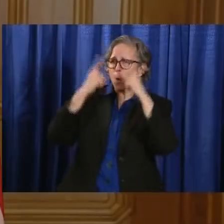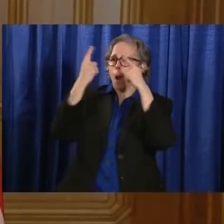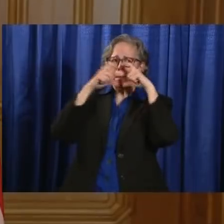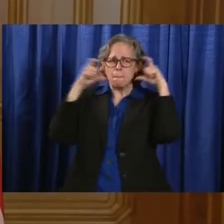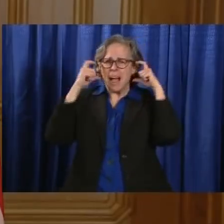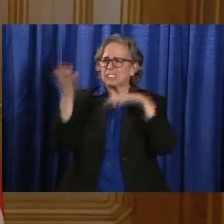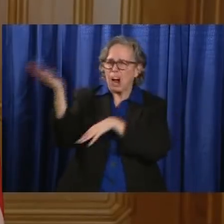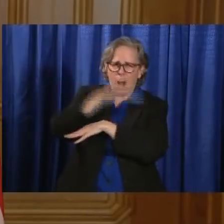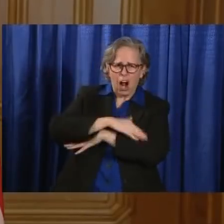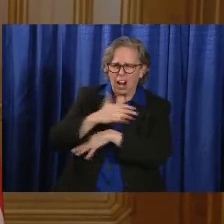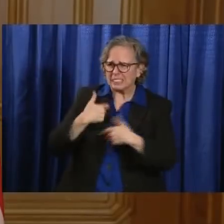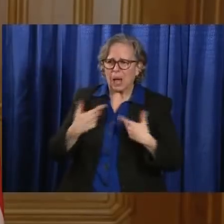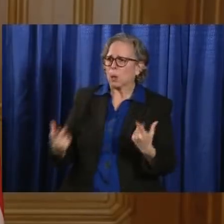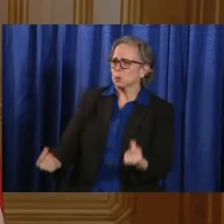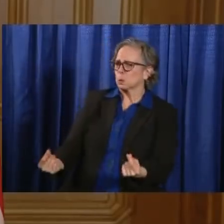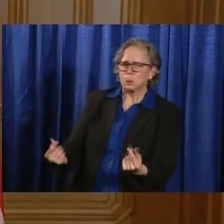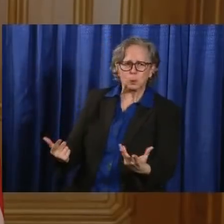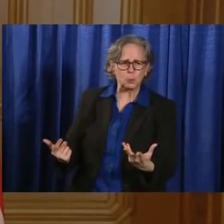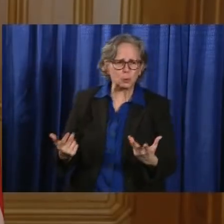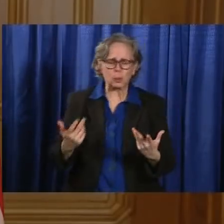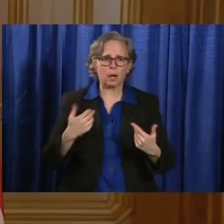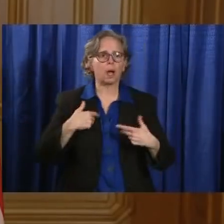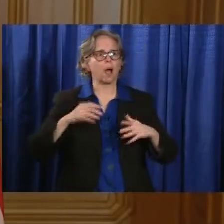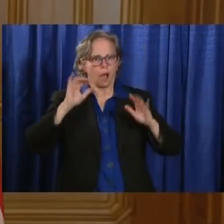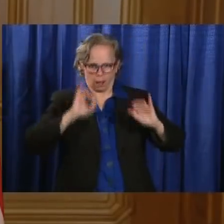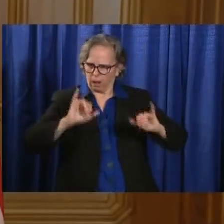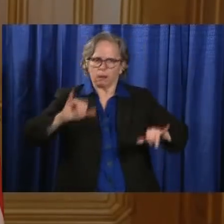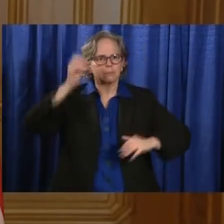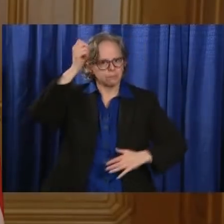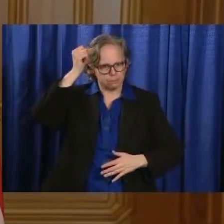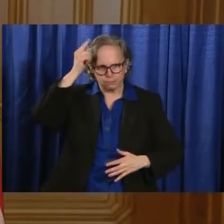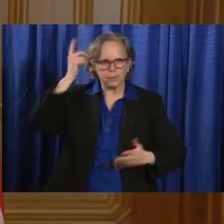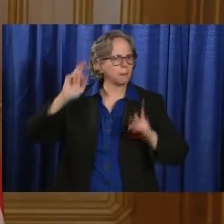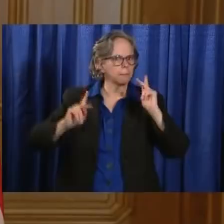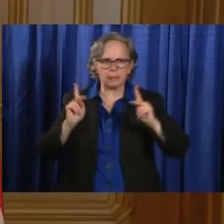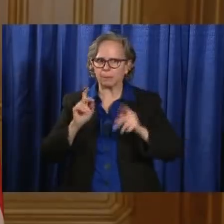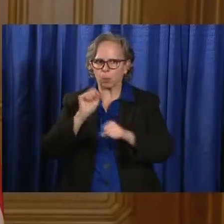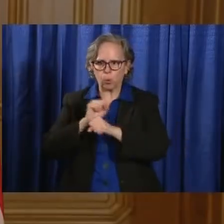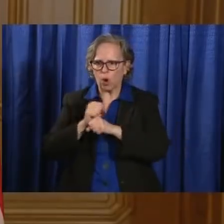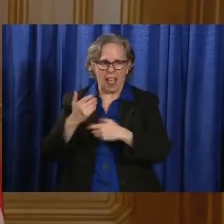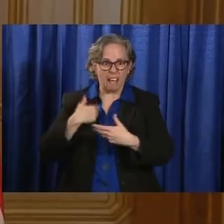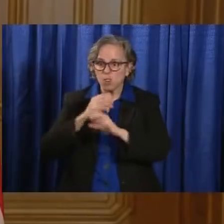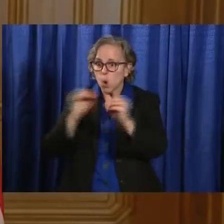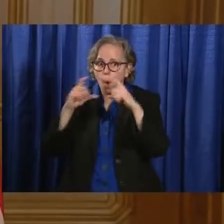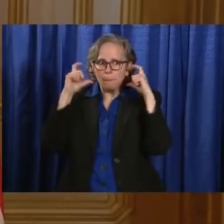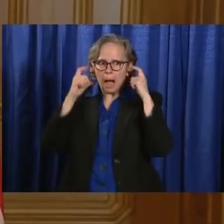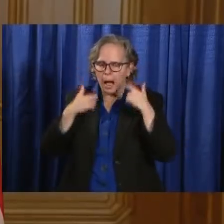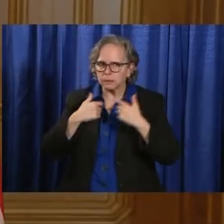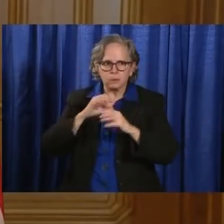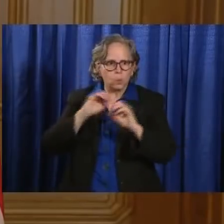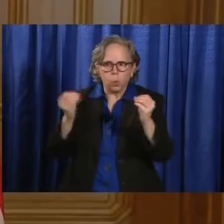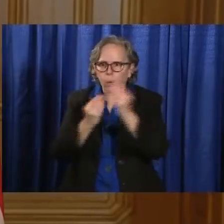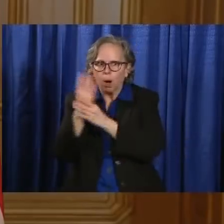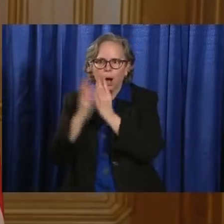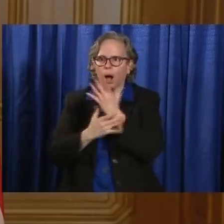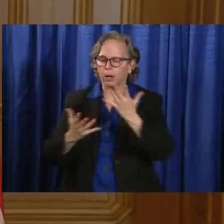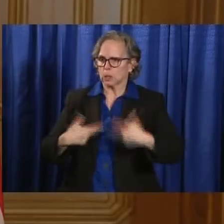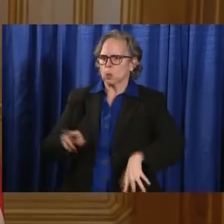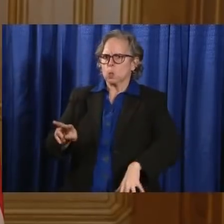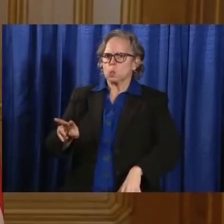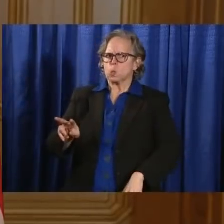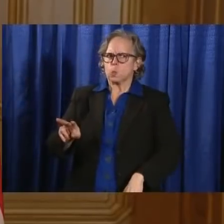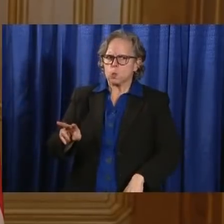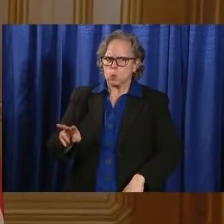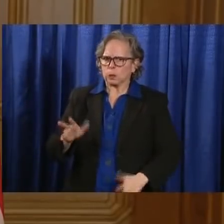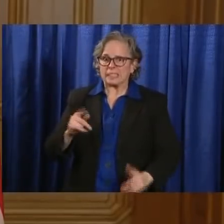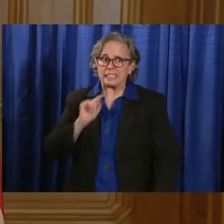protocol at all. We're seeing people at the front line who don't have these. So it's a very, very